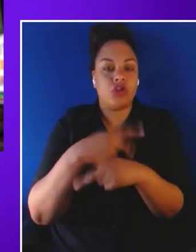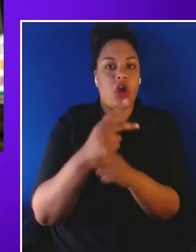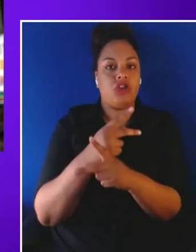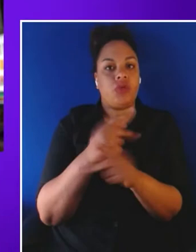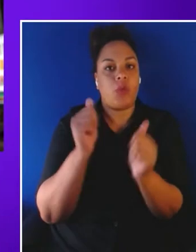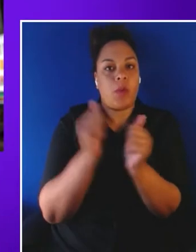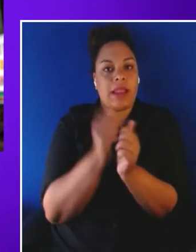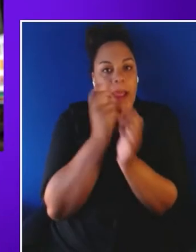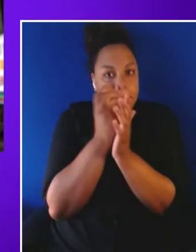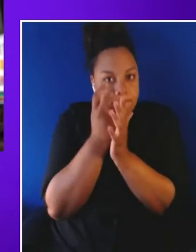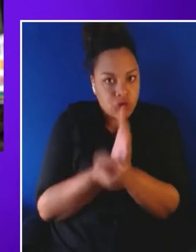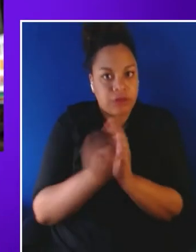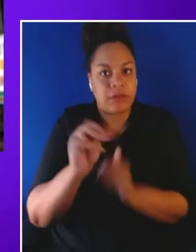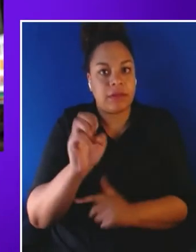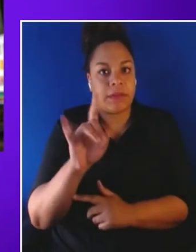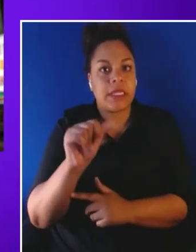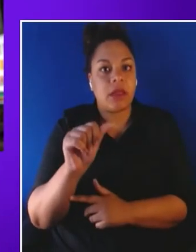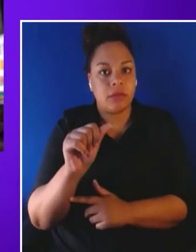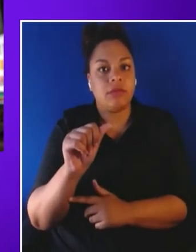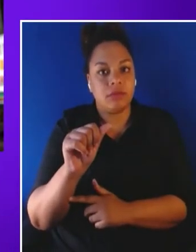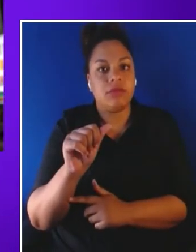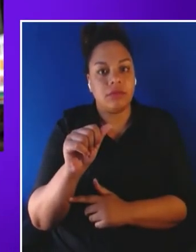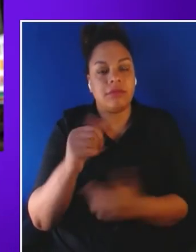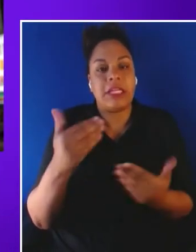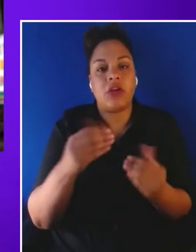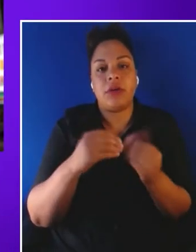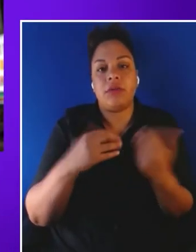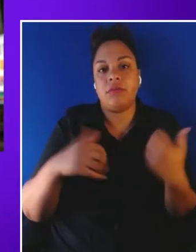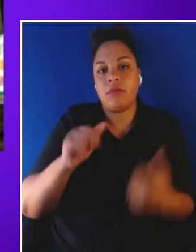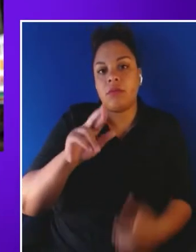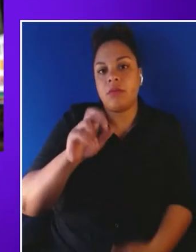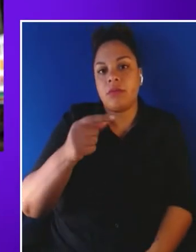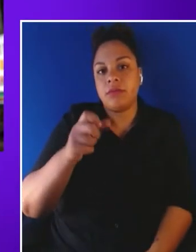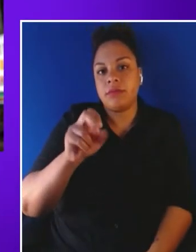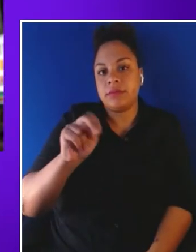media here in Argentina. And